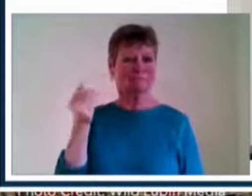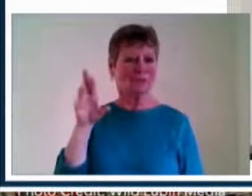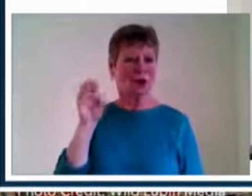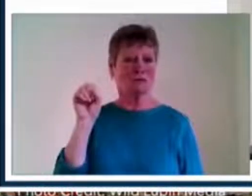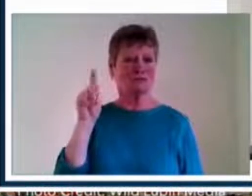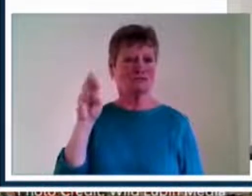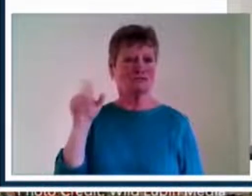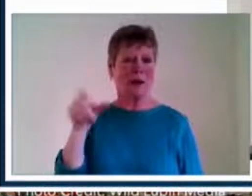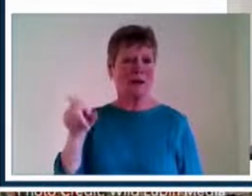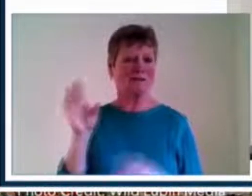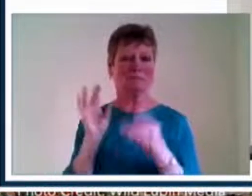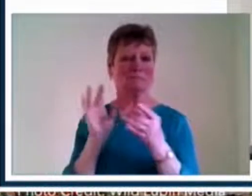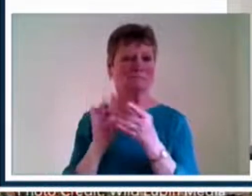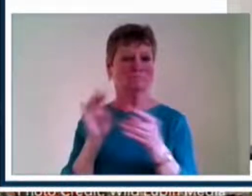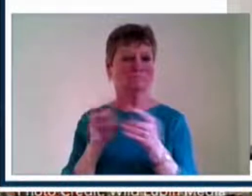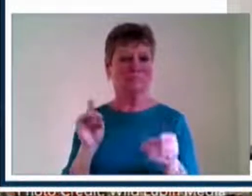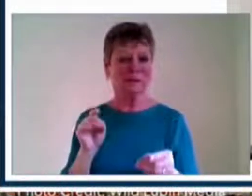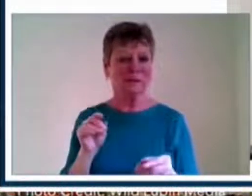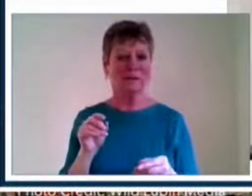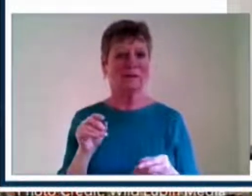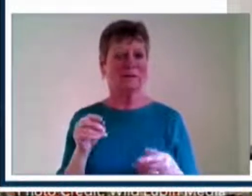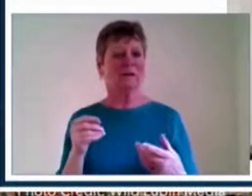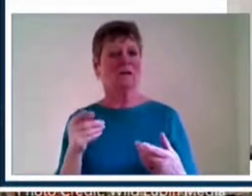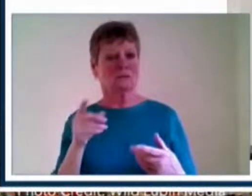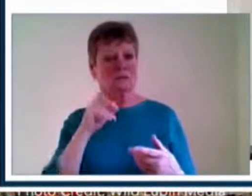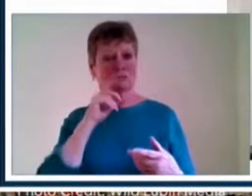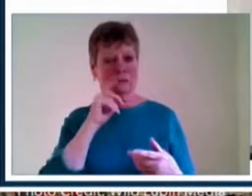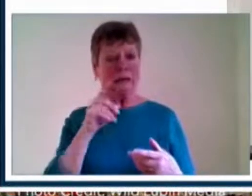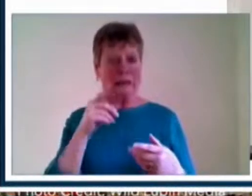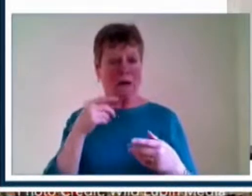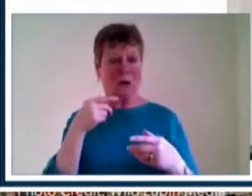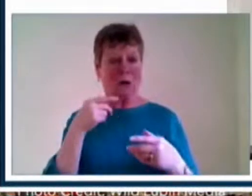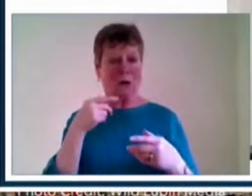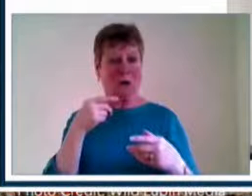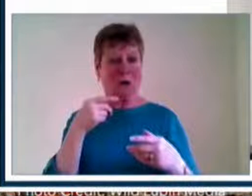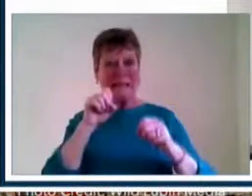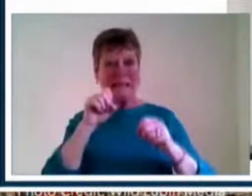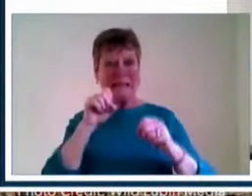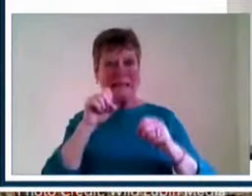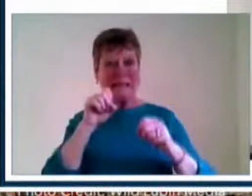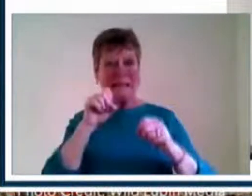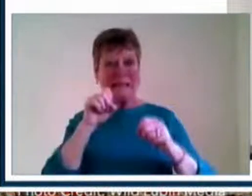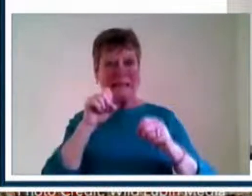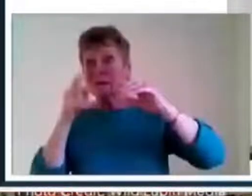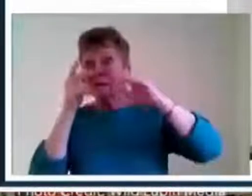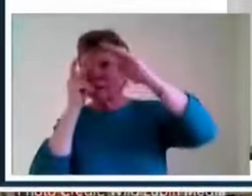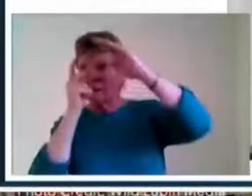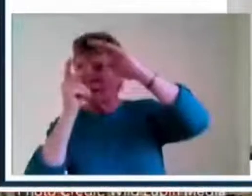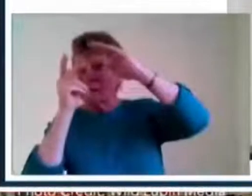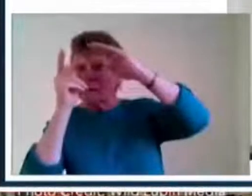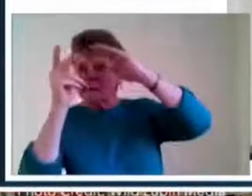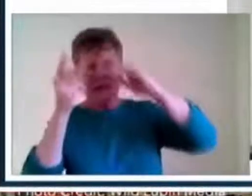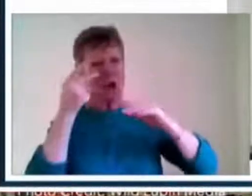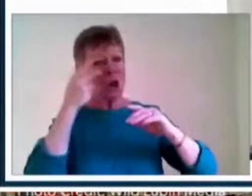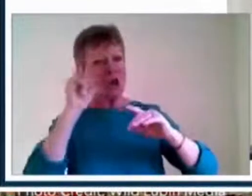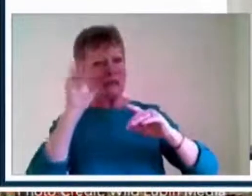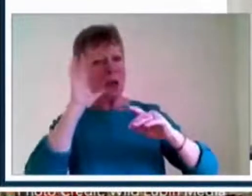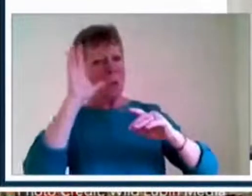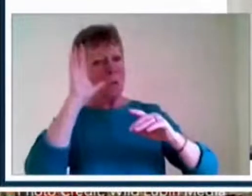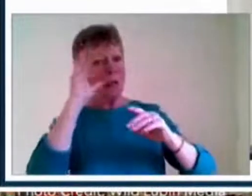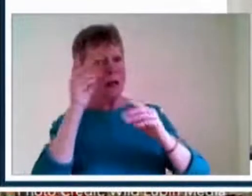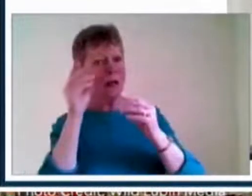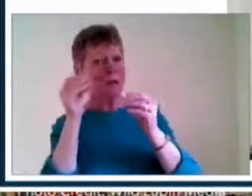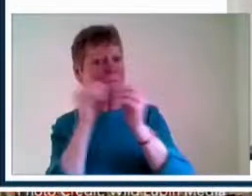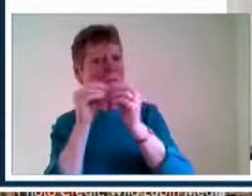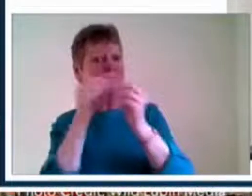said, the light is there at the end of the tunnel. So I want to thank all those small business owners and everyone